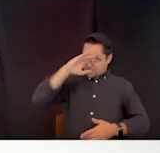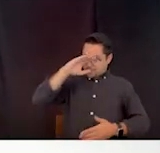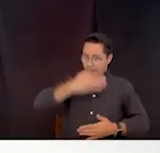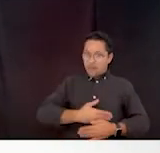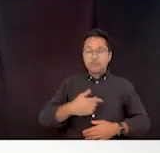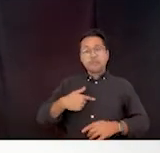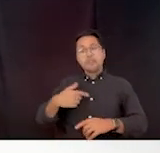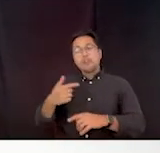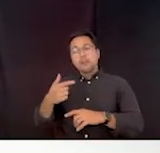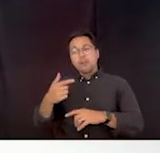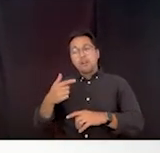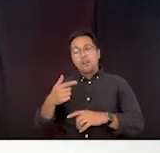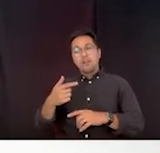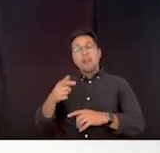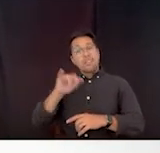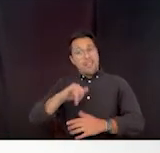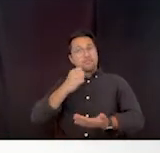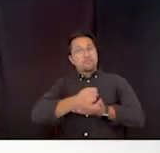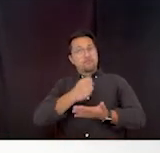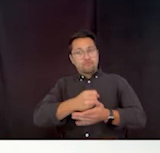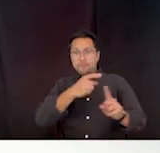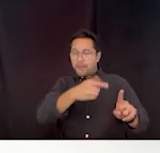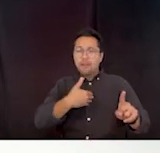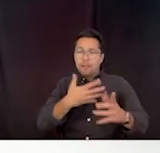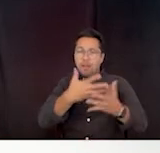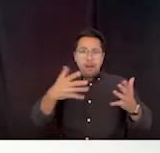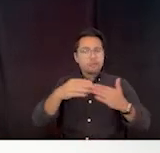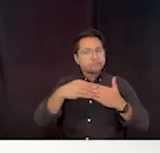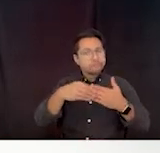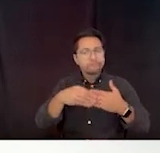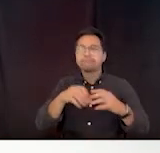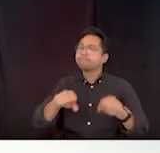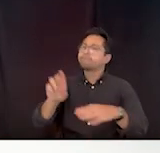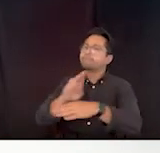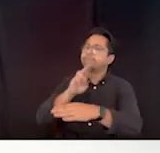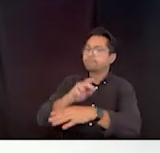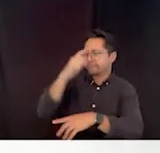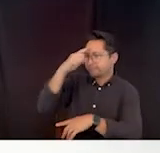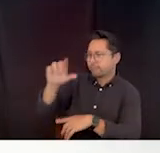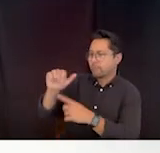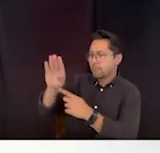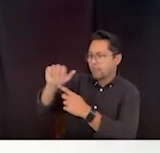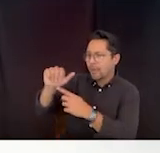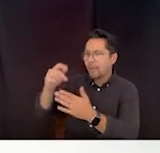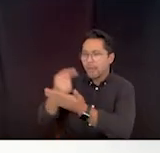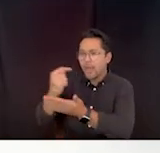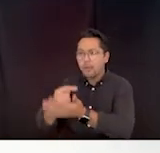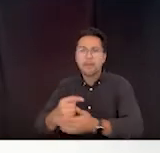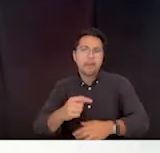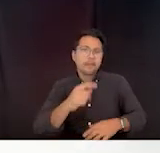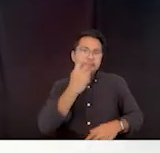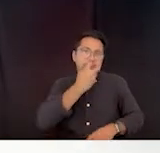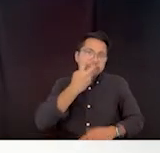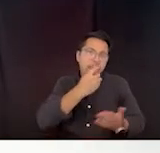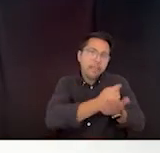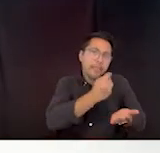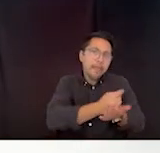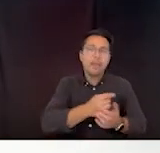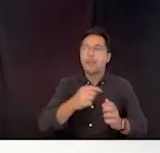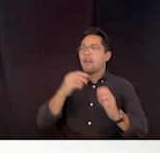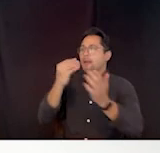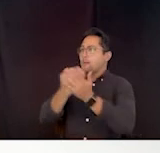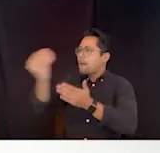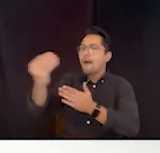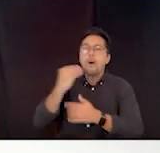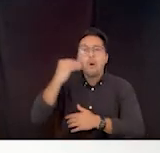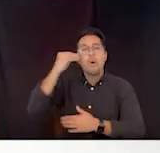public school. And that scholarship has a lot of flexibility. You could use it to pay for ABA therapy. You can use it to pay for speech therapy. You can use it to purchase